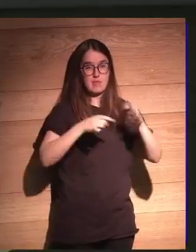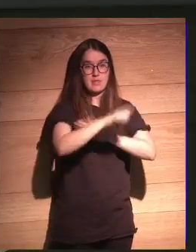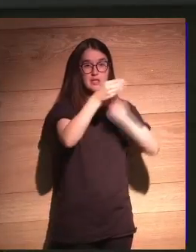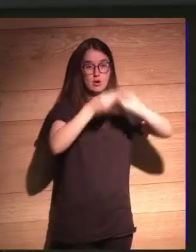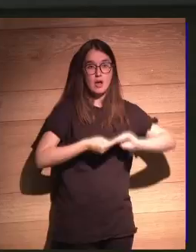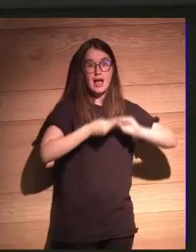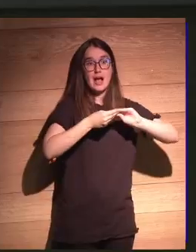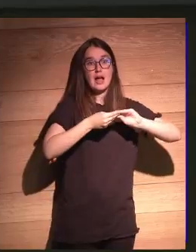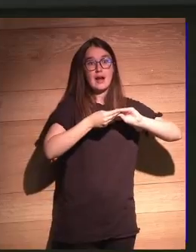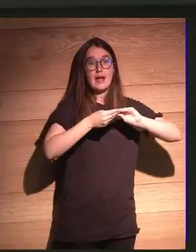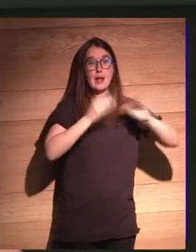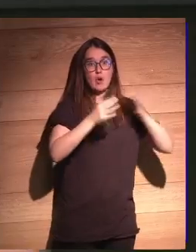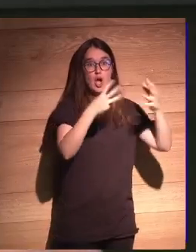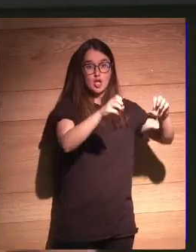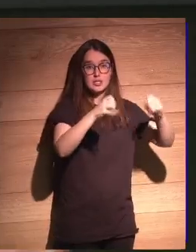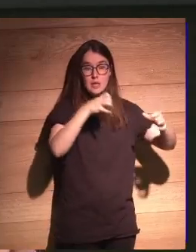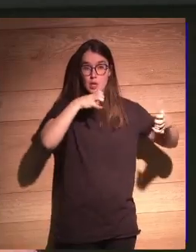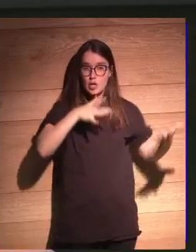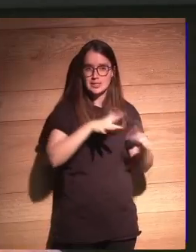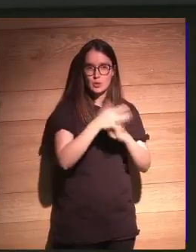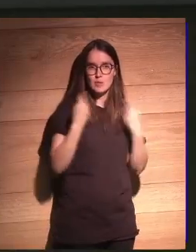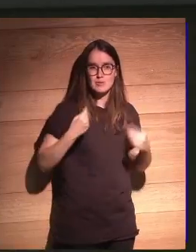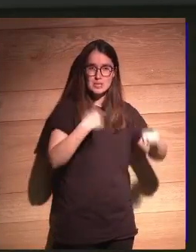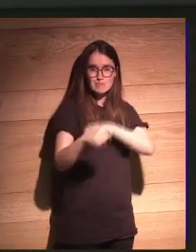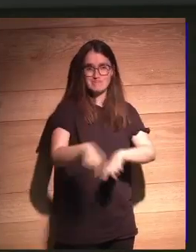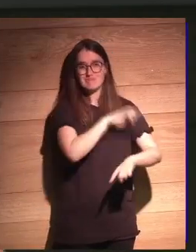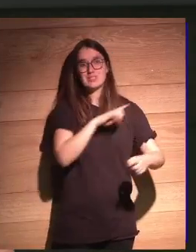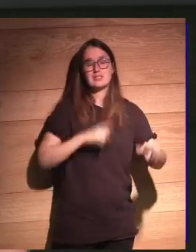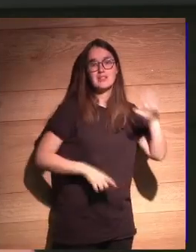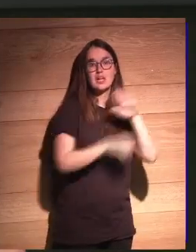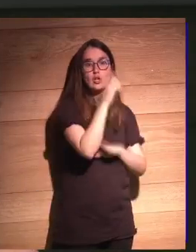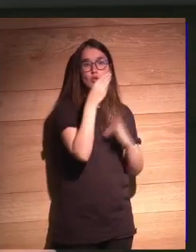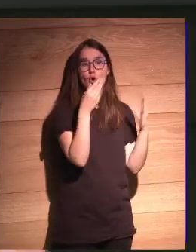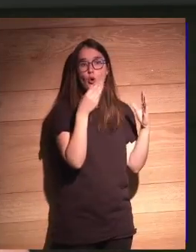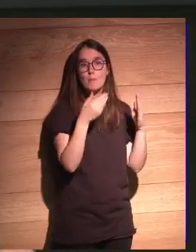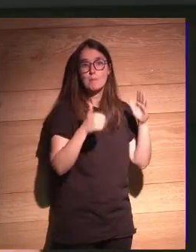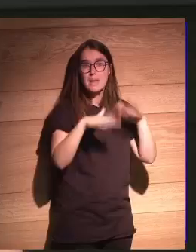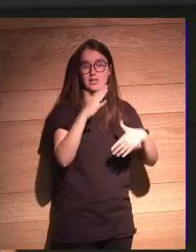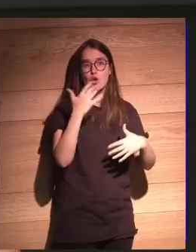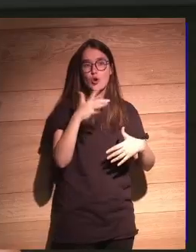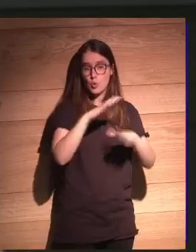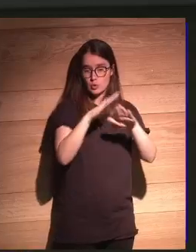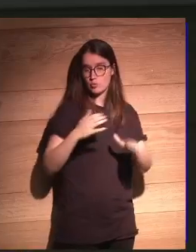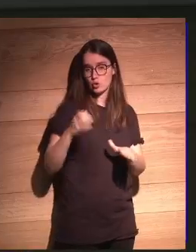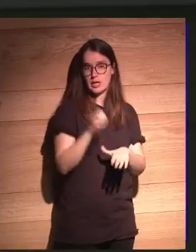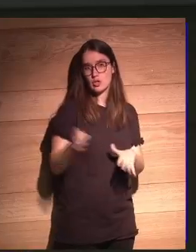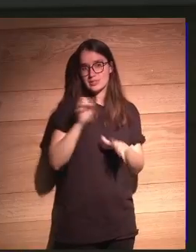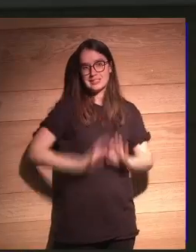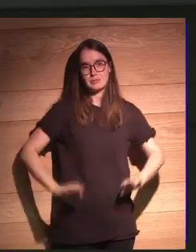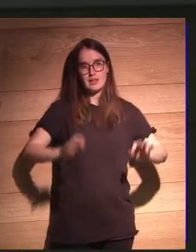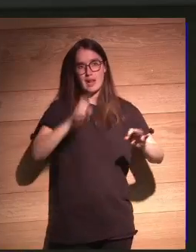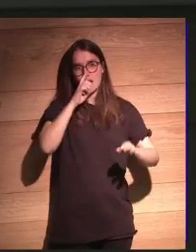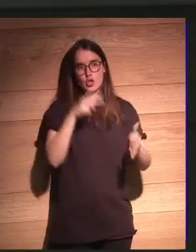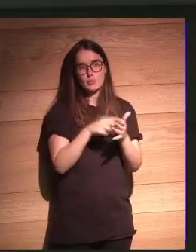book, which is part of the commoditization of housing, and this hyper-commoditization is being developed a lot more in the last